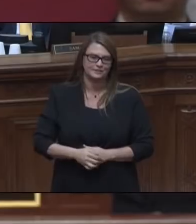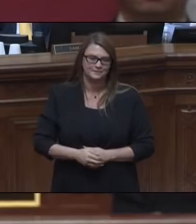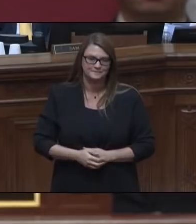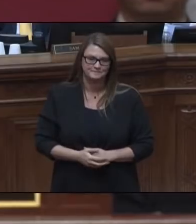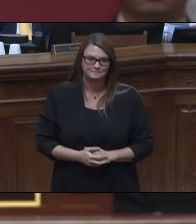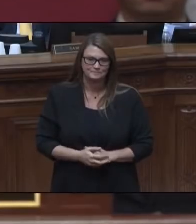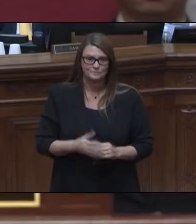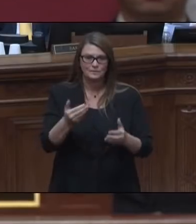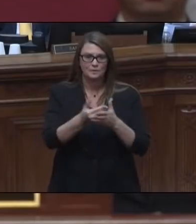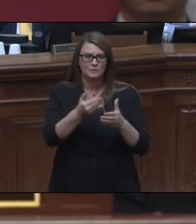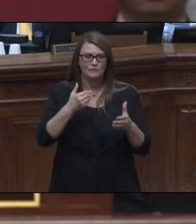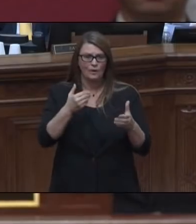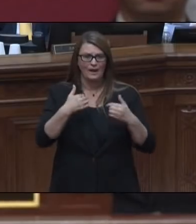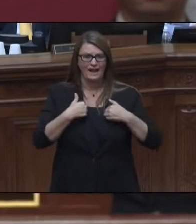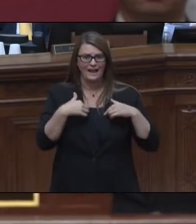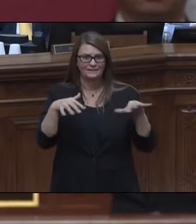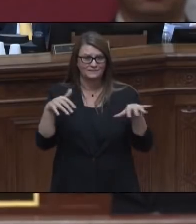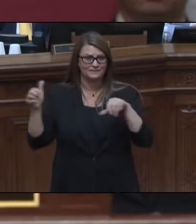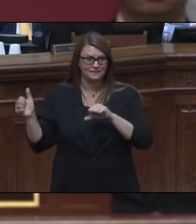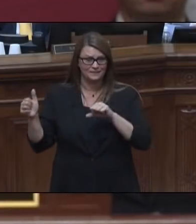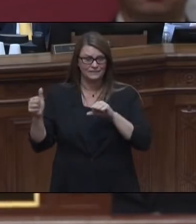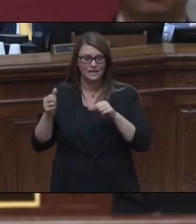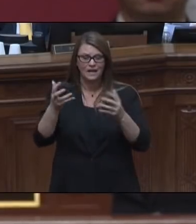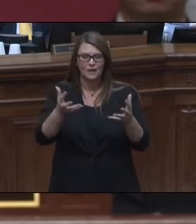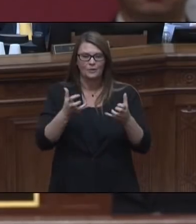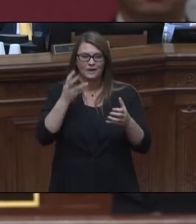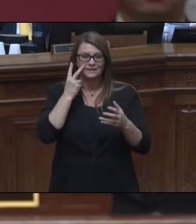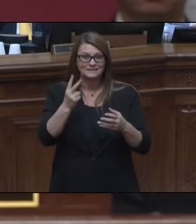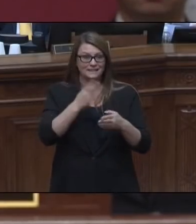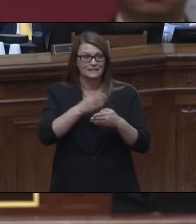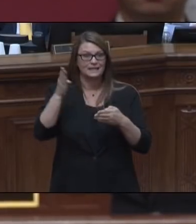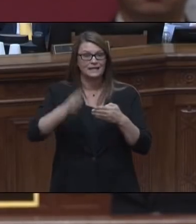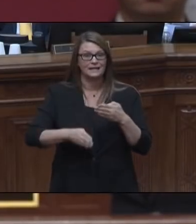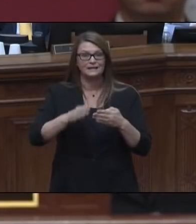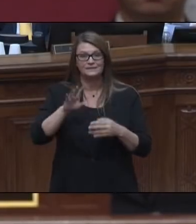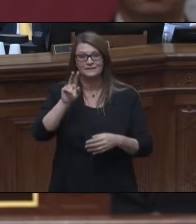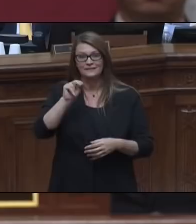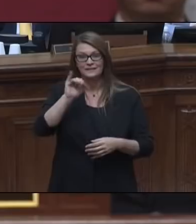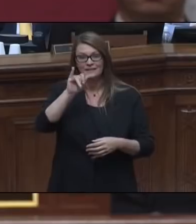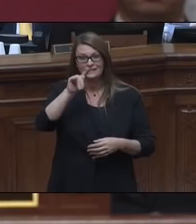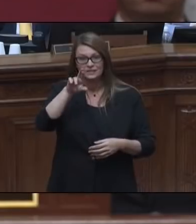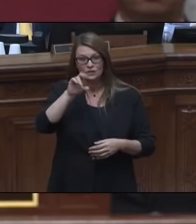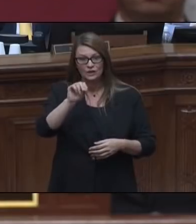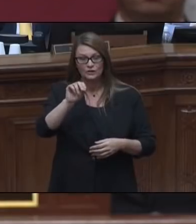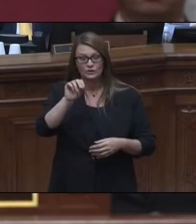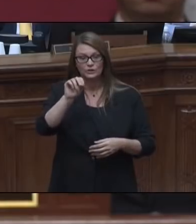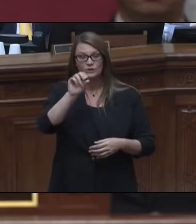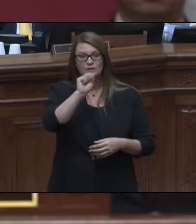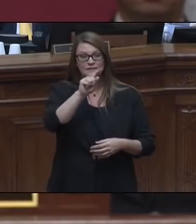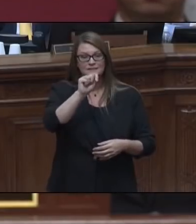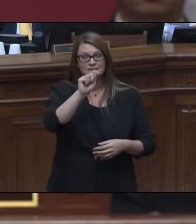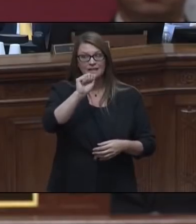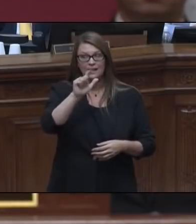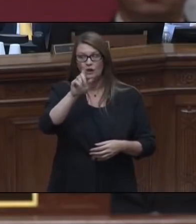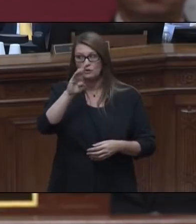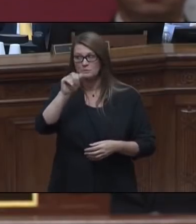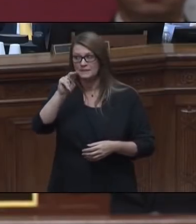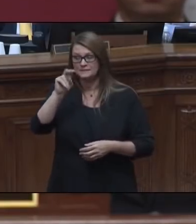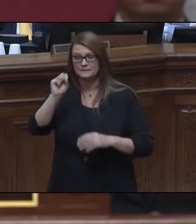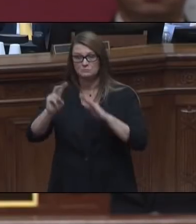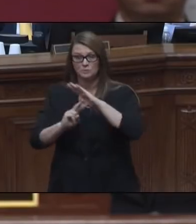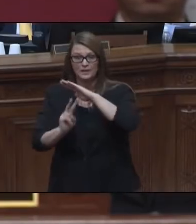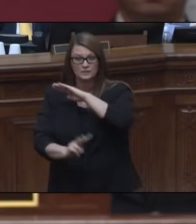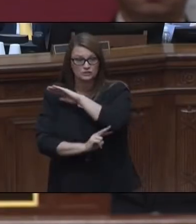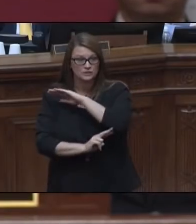Before I leave, I absolutely want to see the completion of the Nitro St. Albans Bridge. I absolutely want